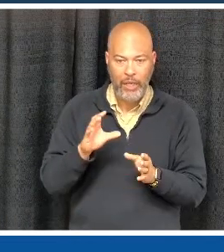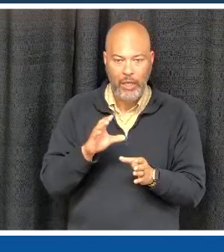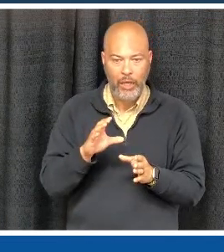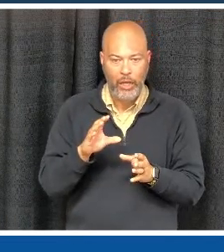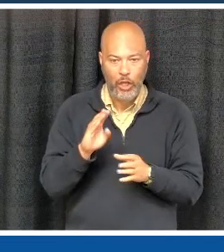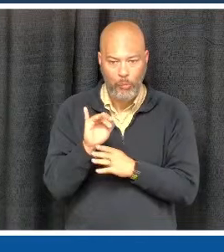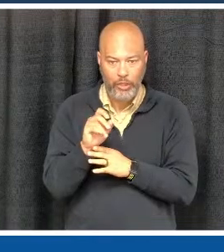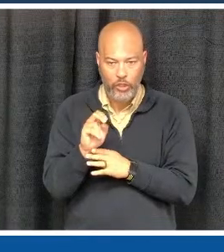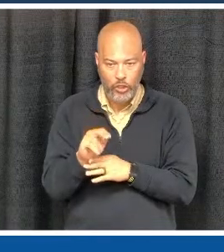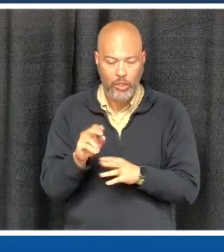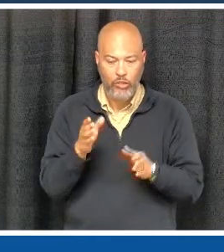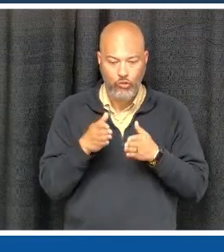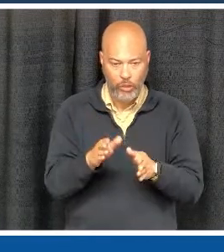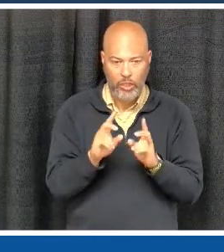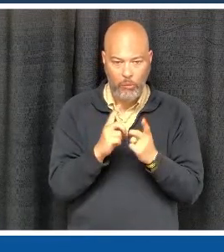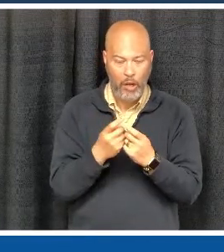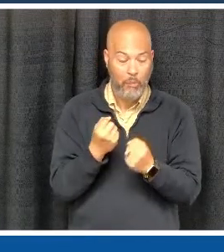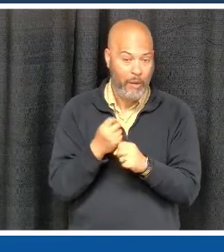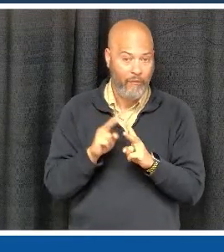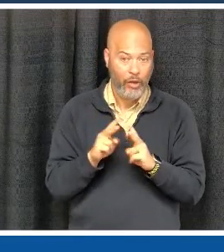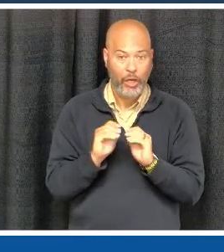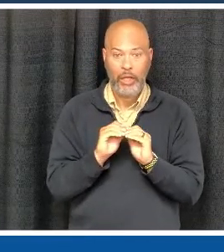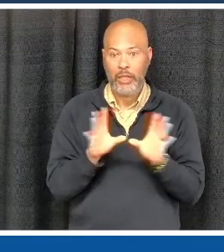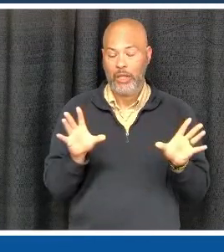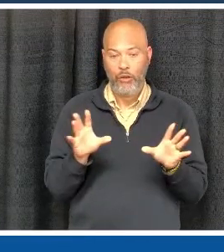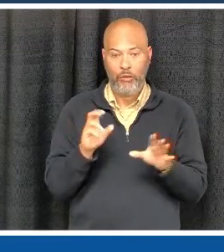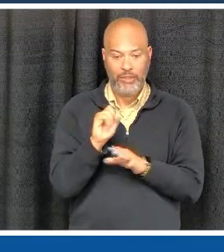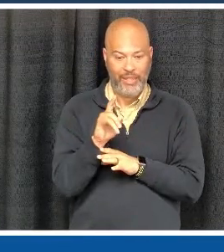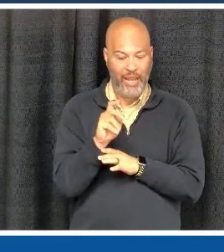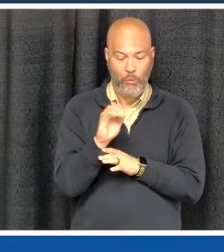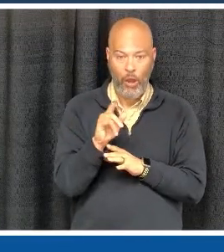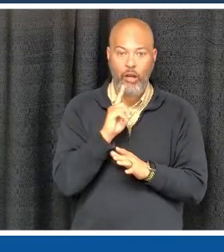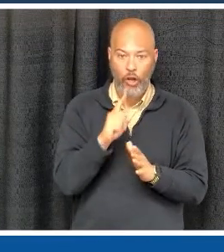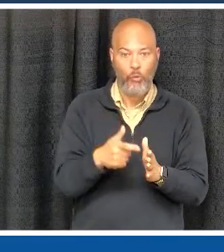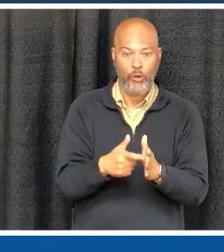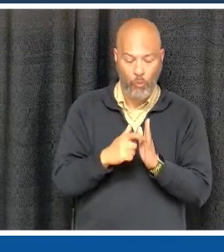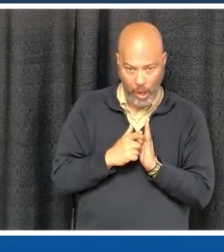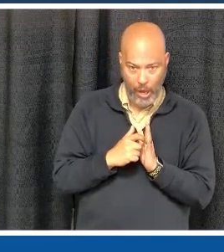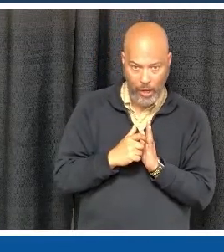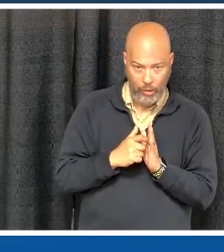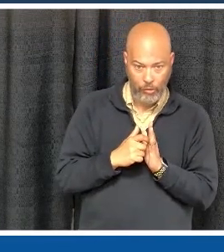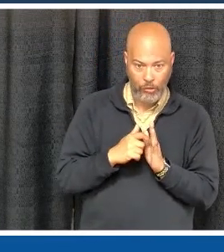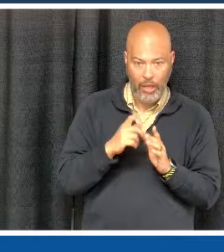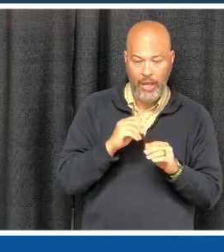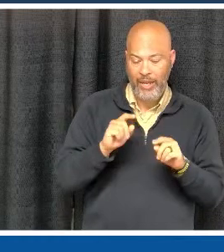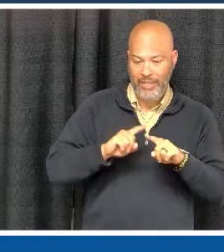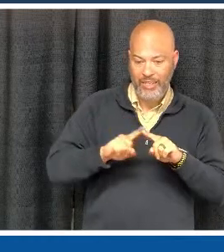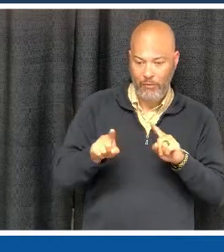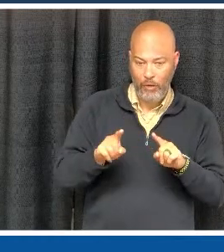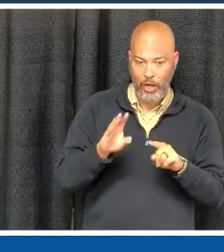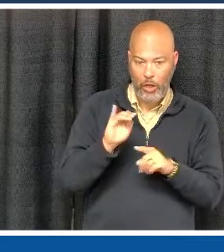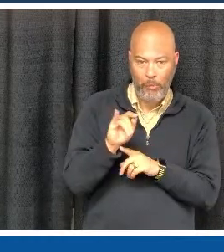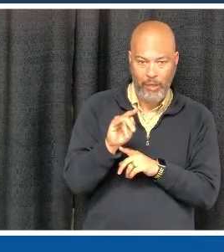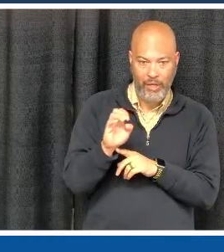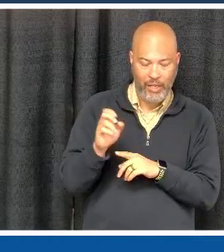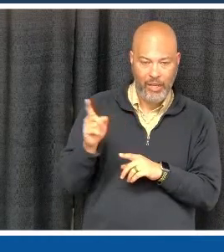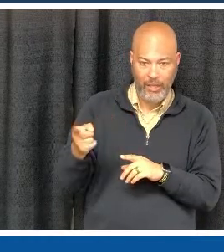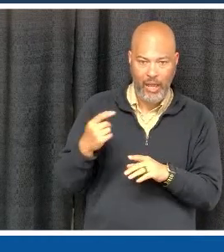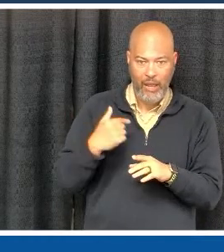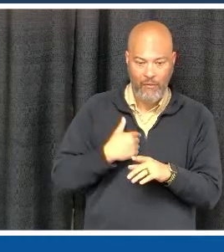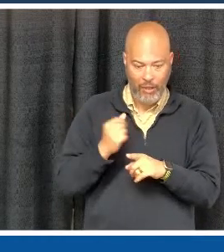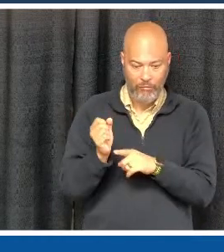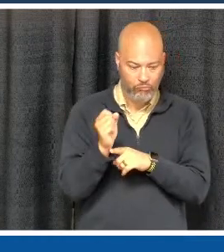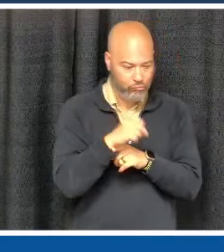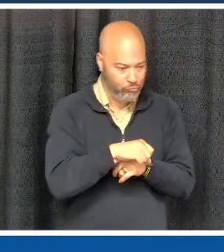the street department has made it very clear that sidewalks are required. And in different committees, they have overridden